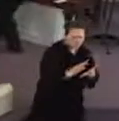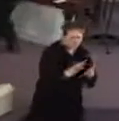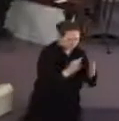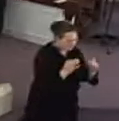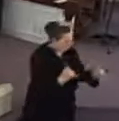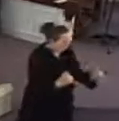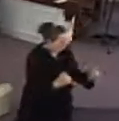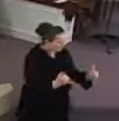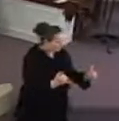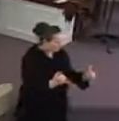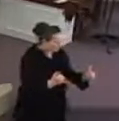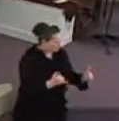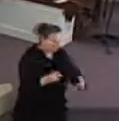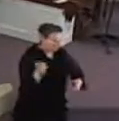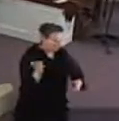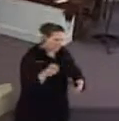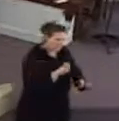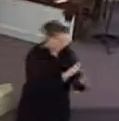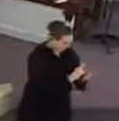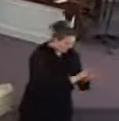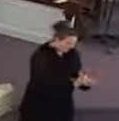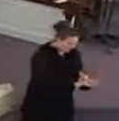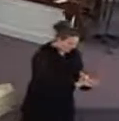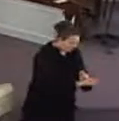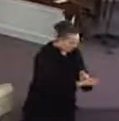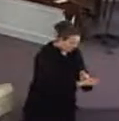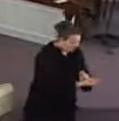that we need to come to repentance.